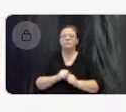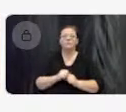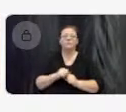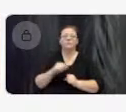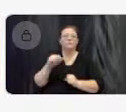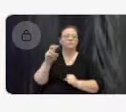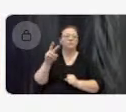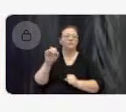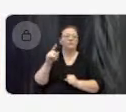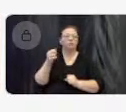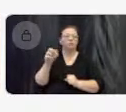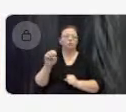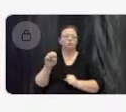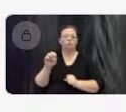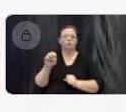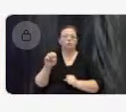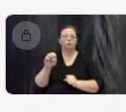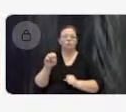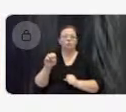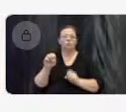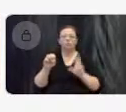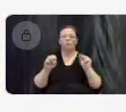Latour? No.